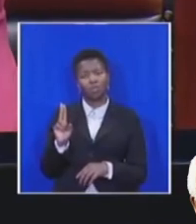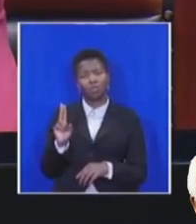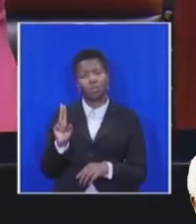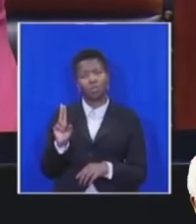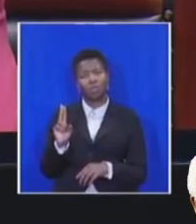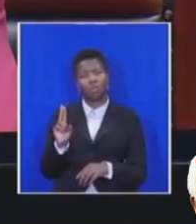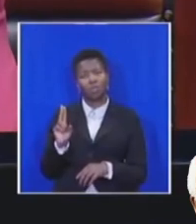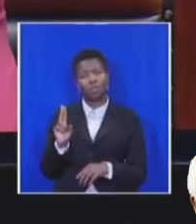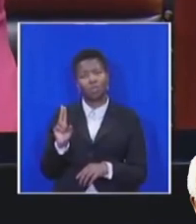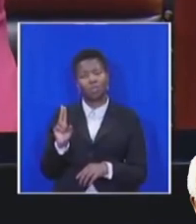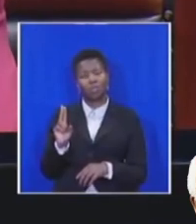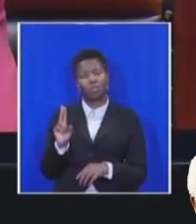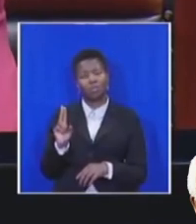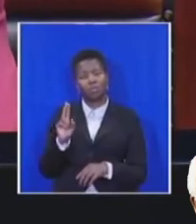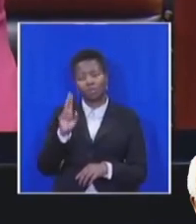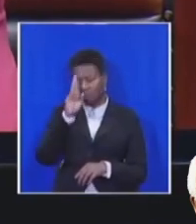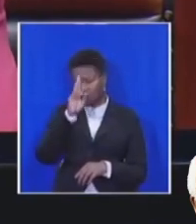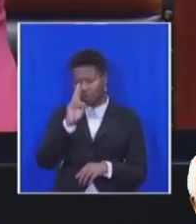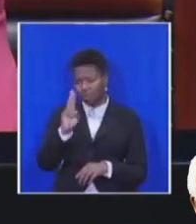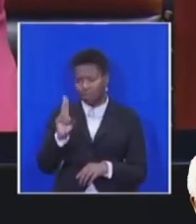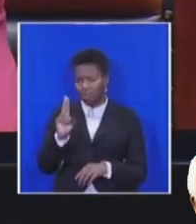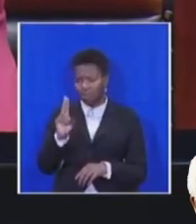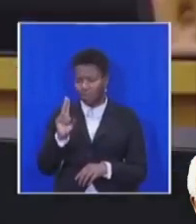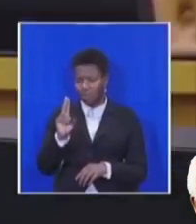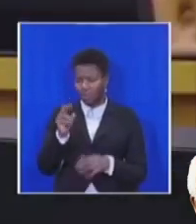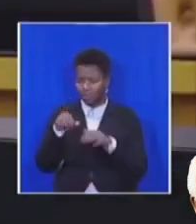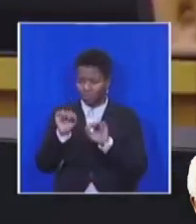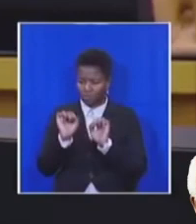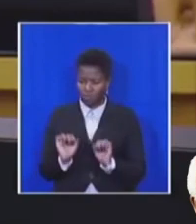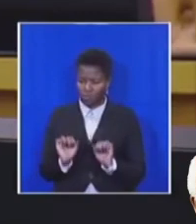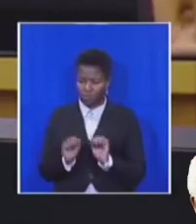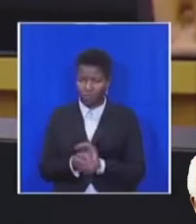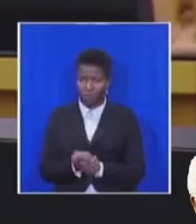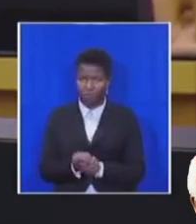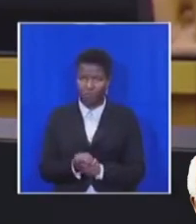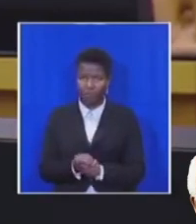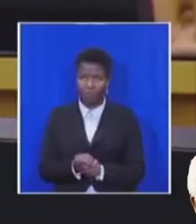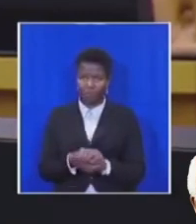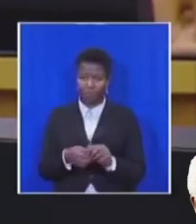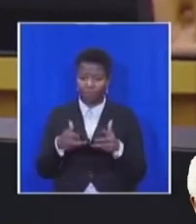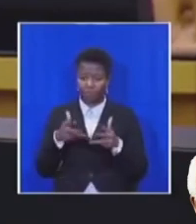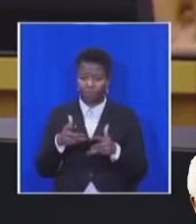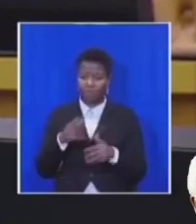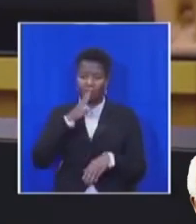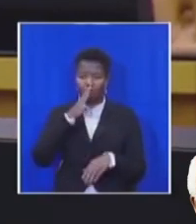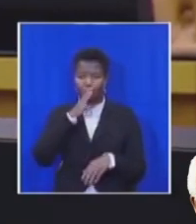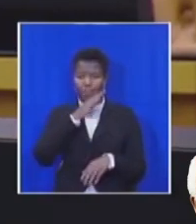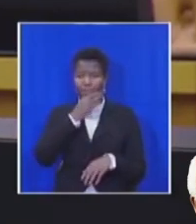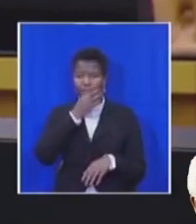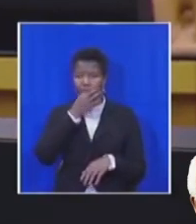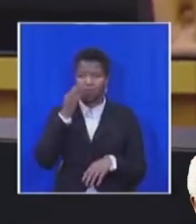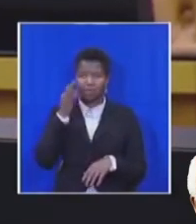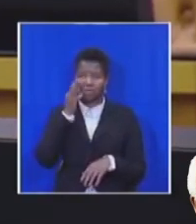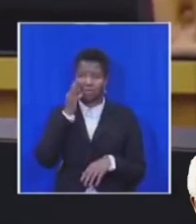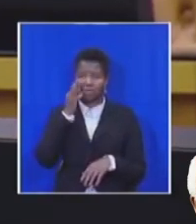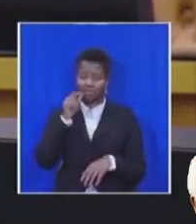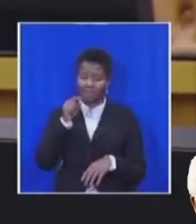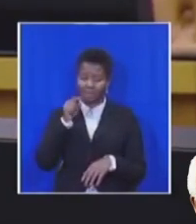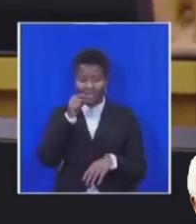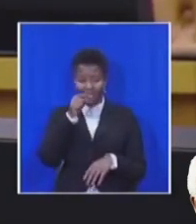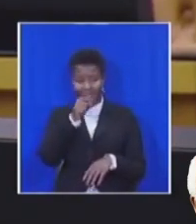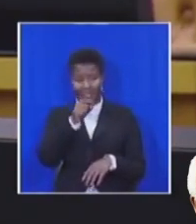Honorable Minister. Honorable Chair, it is no secret that... Here she goes. That